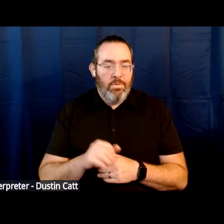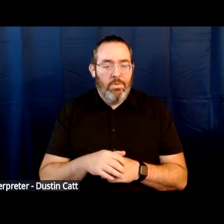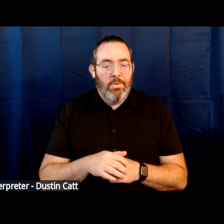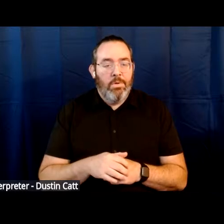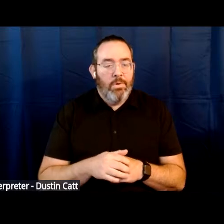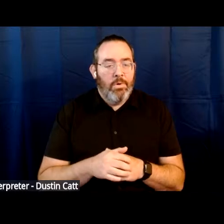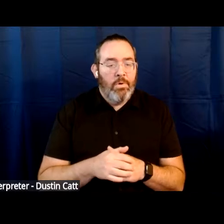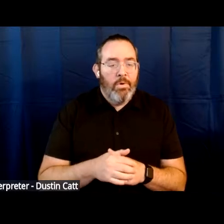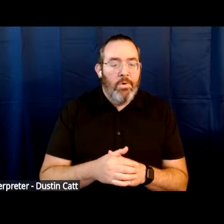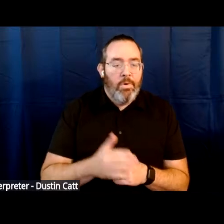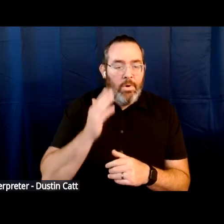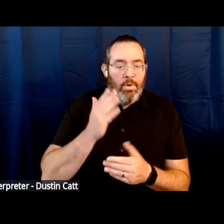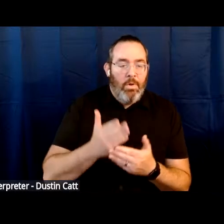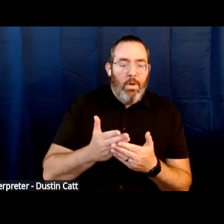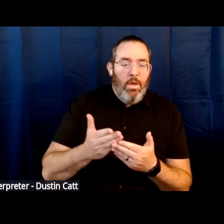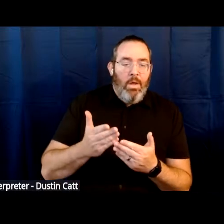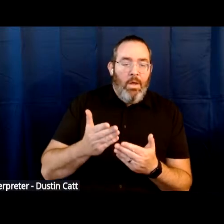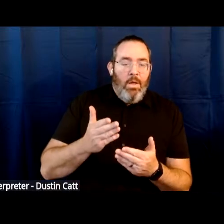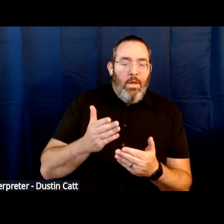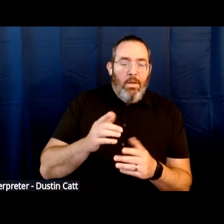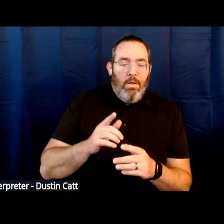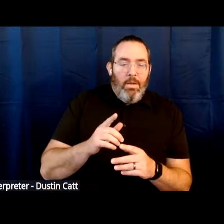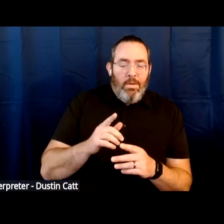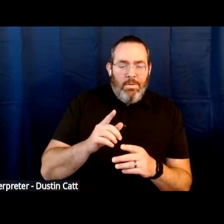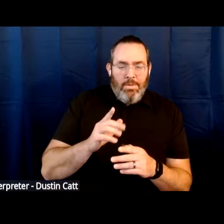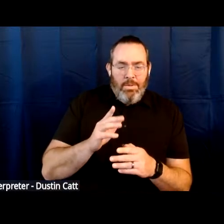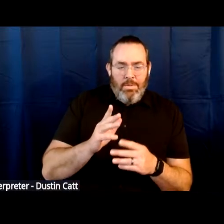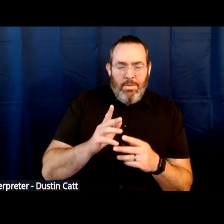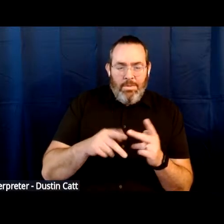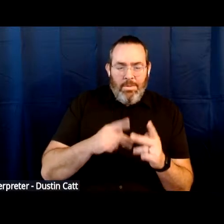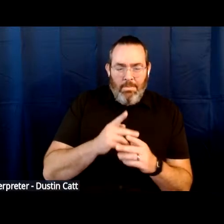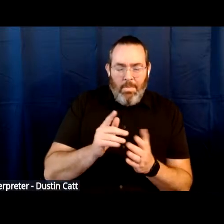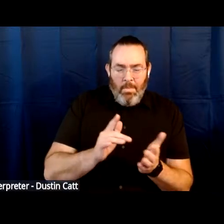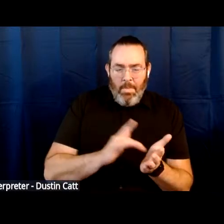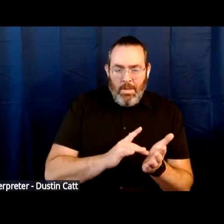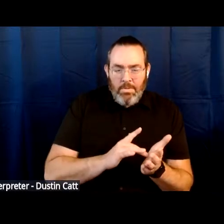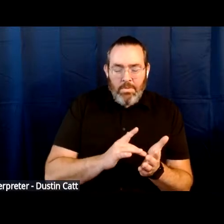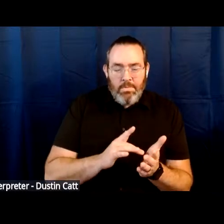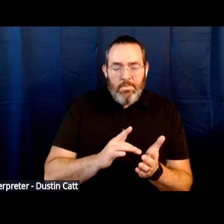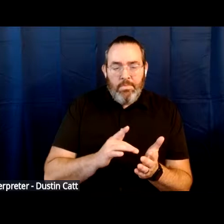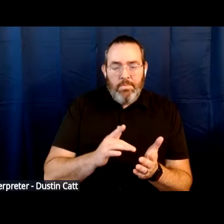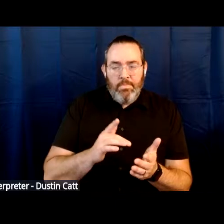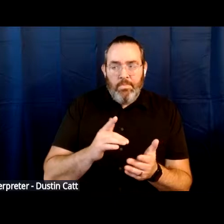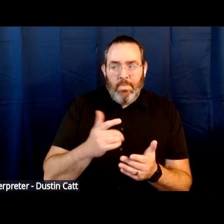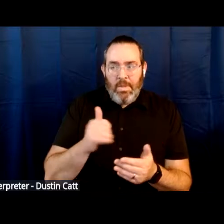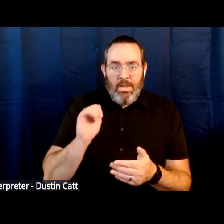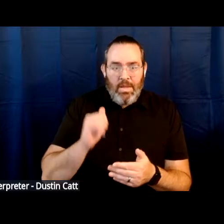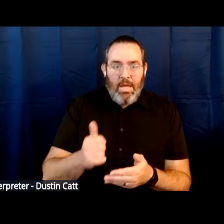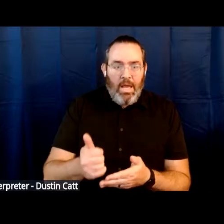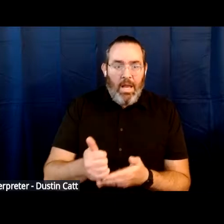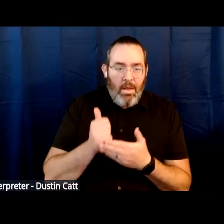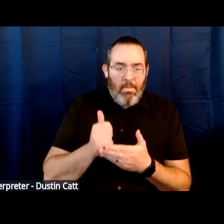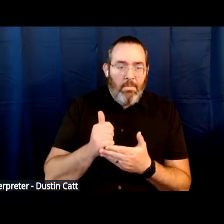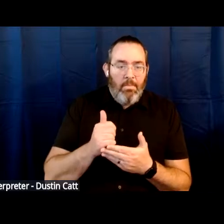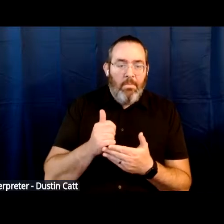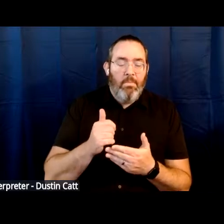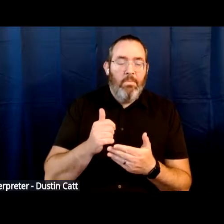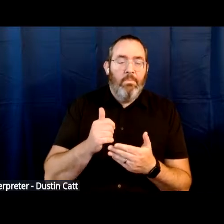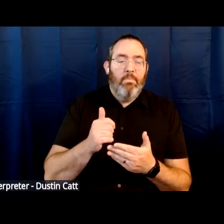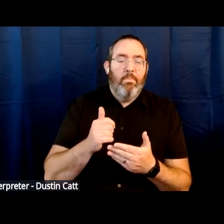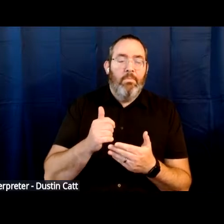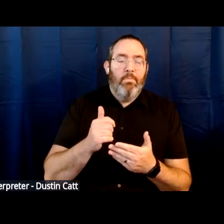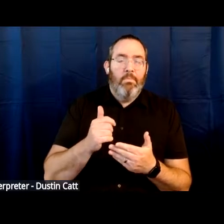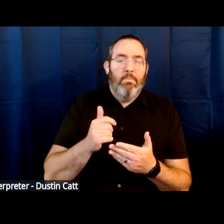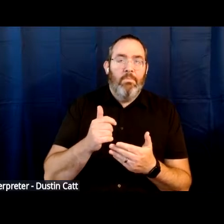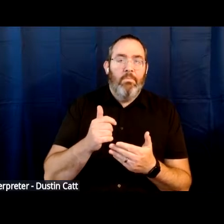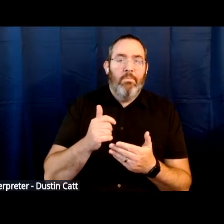that. When I asked Dr. Holbrook, do you have anything that you can help me with now that's come into being since this started? And he